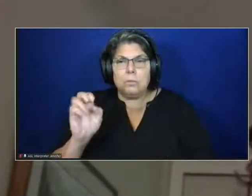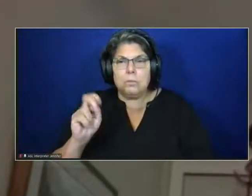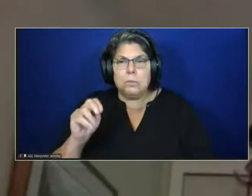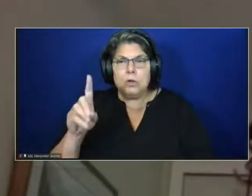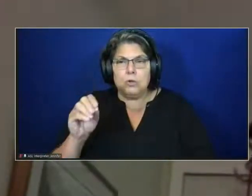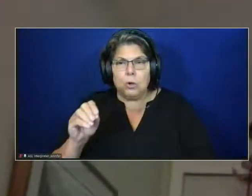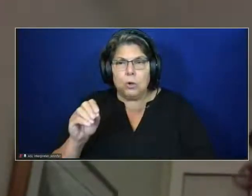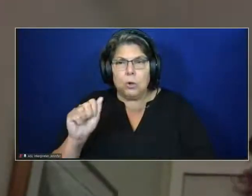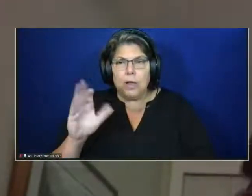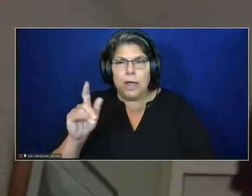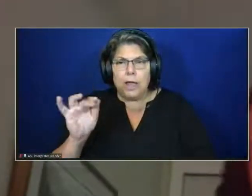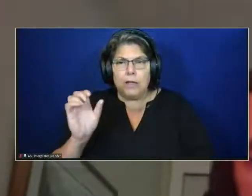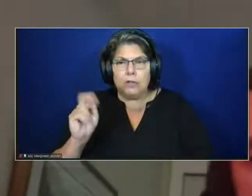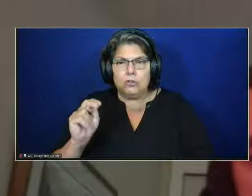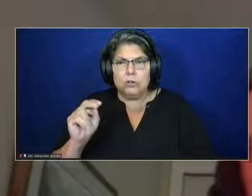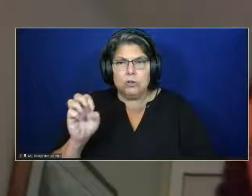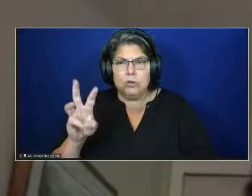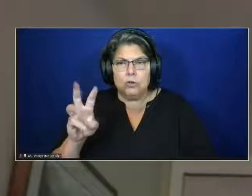us.